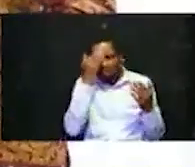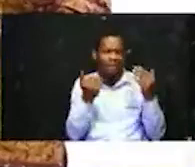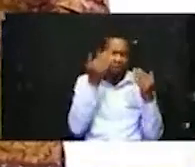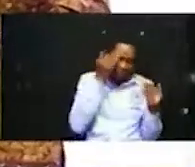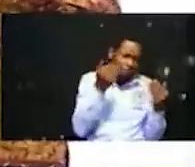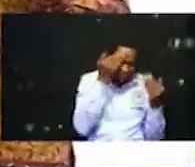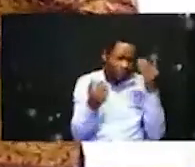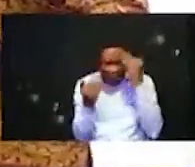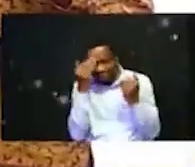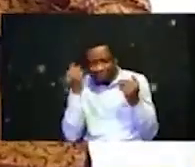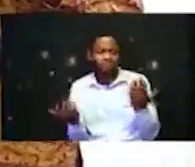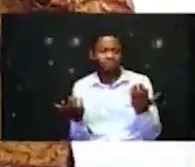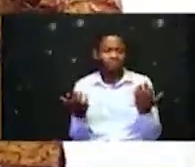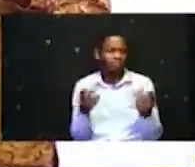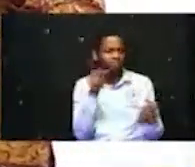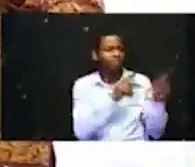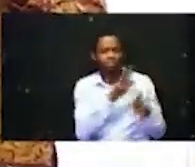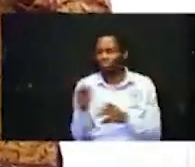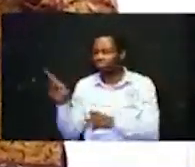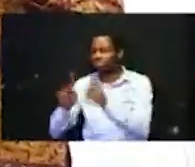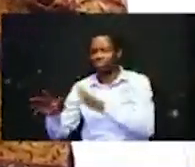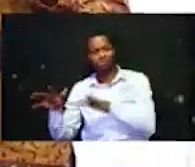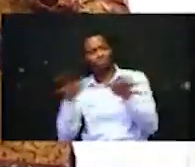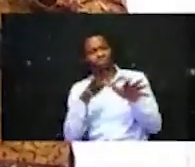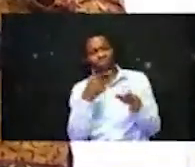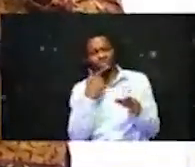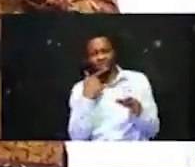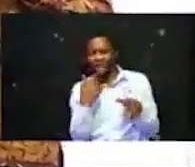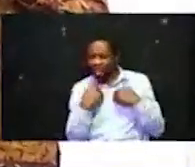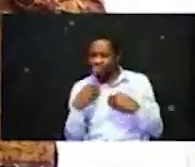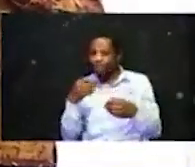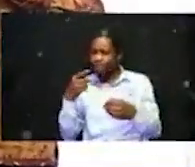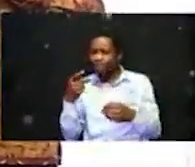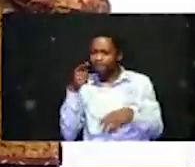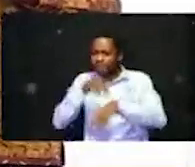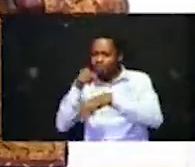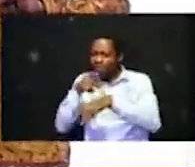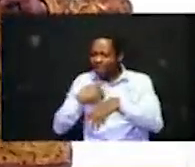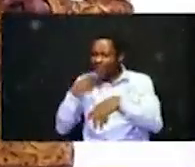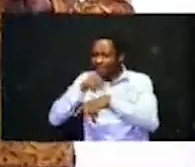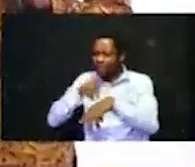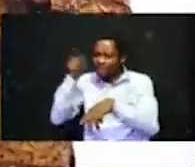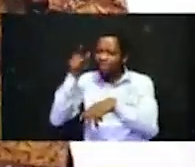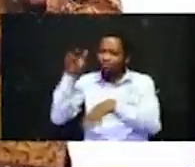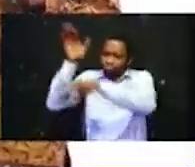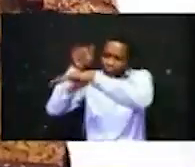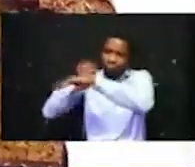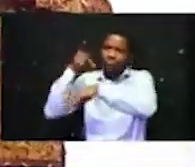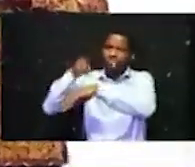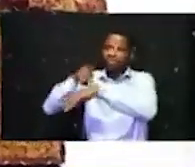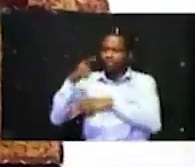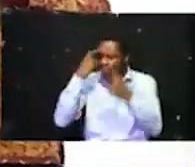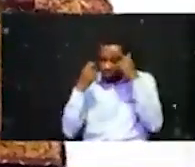Who did you leave me for? Now, the people are saying that no, Peter is around. Let's call Peter because this woman, this good woman,